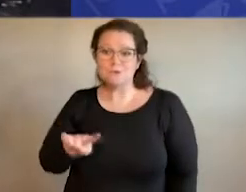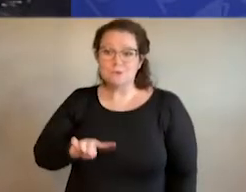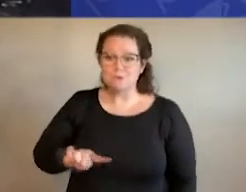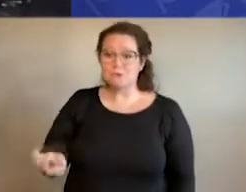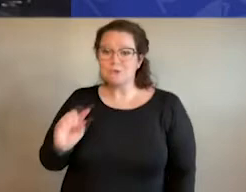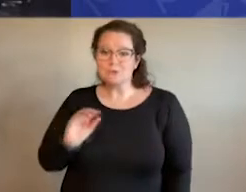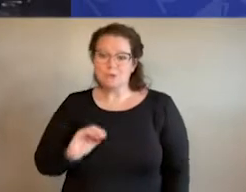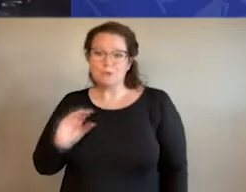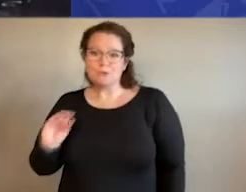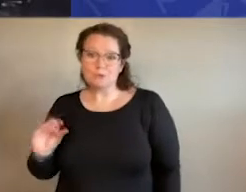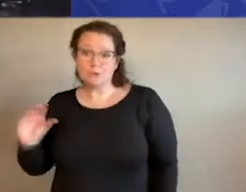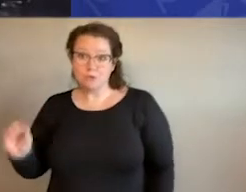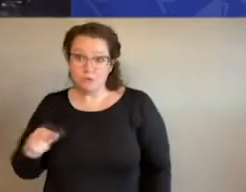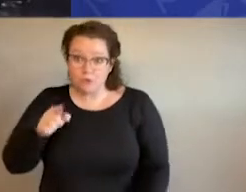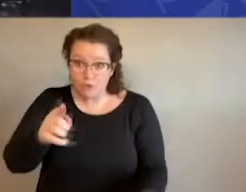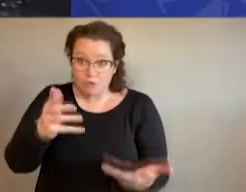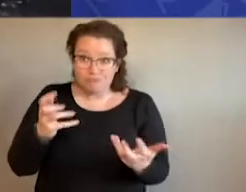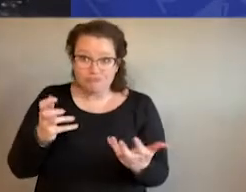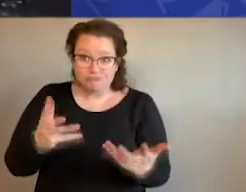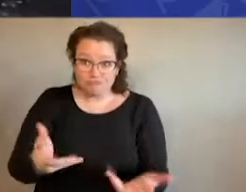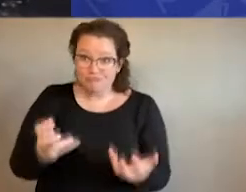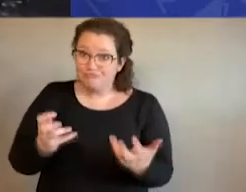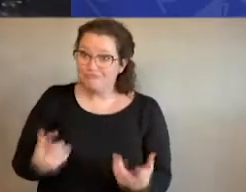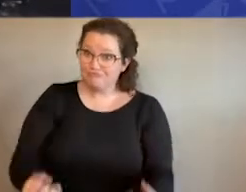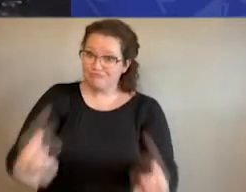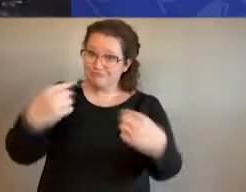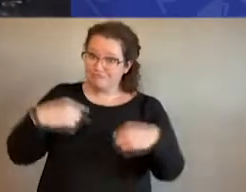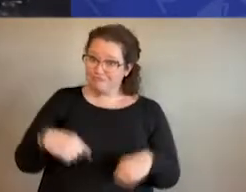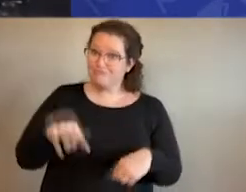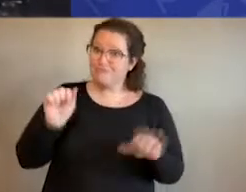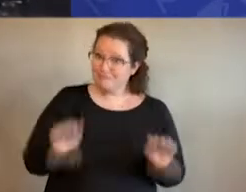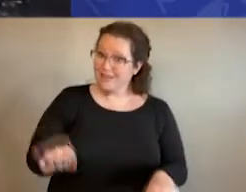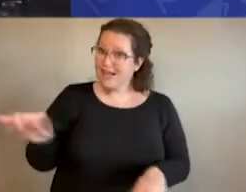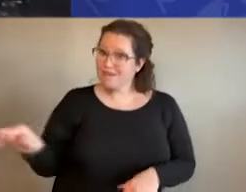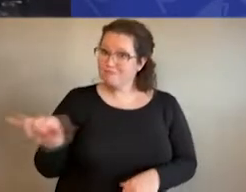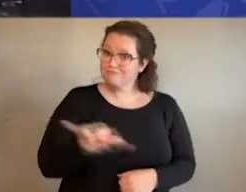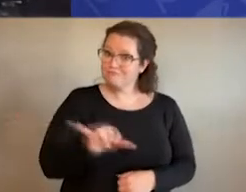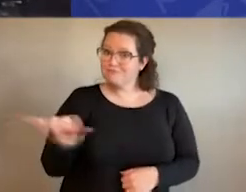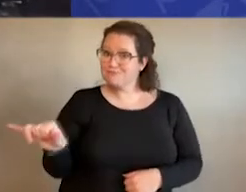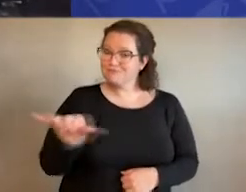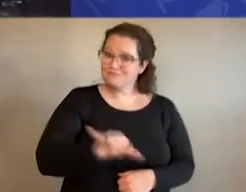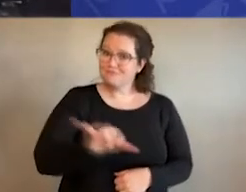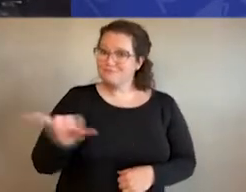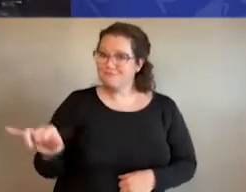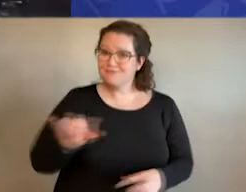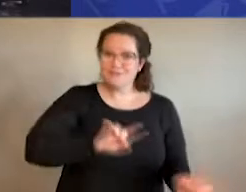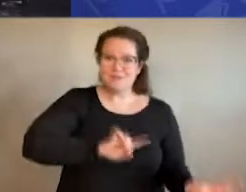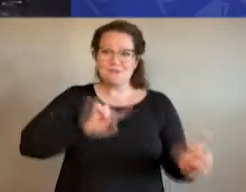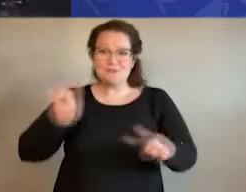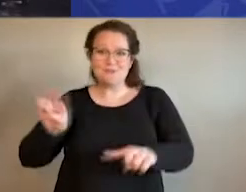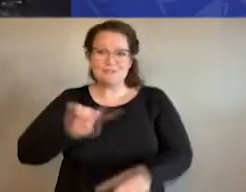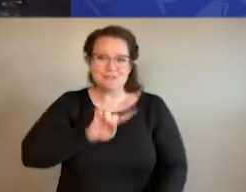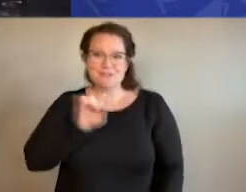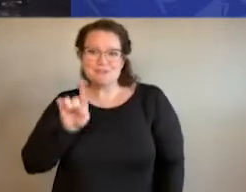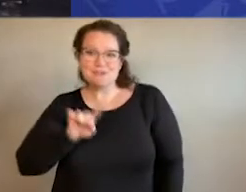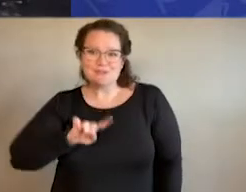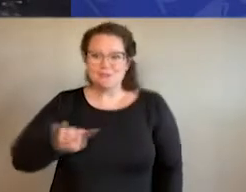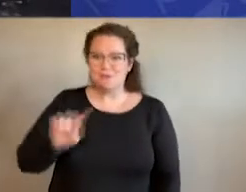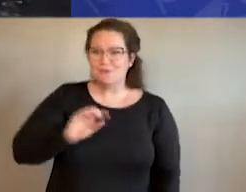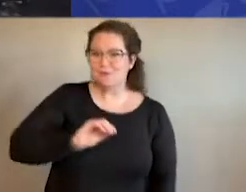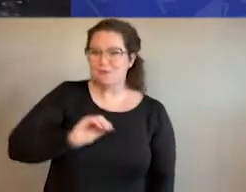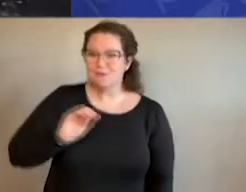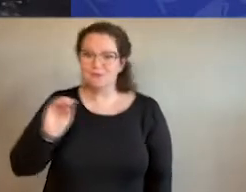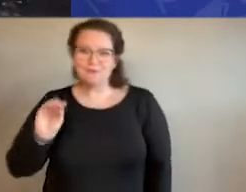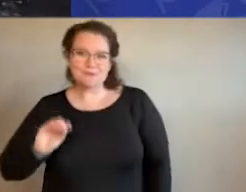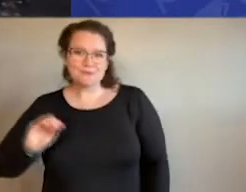zoo, zoo. How about you, you, you? You can come too, too, too. We're going to the